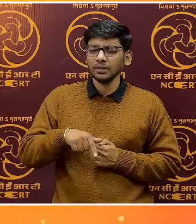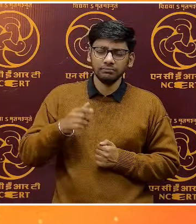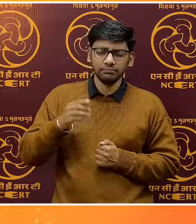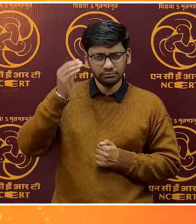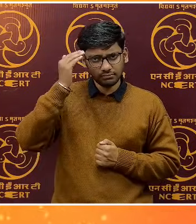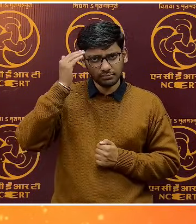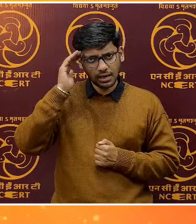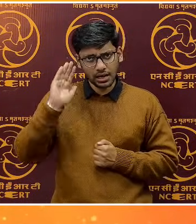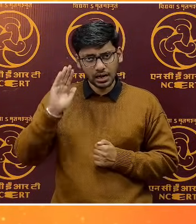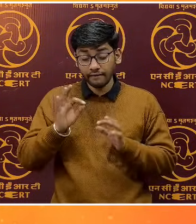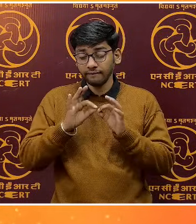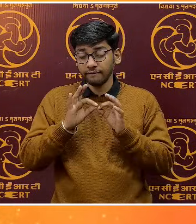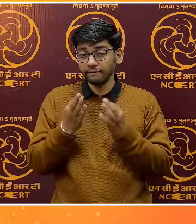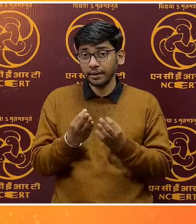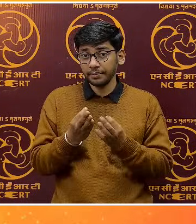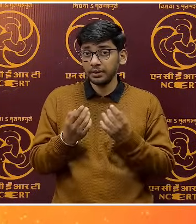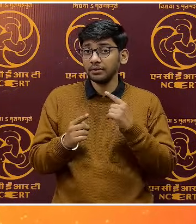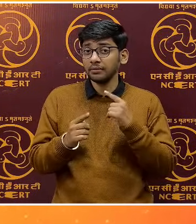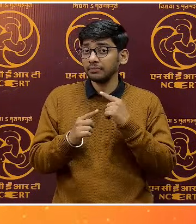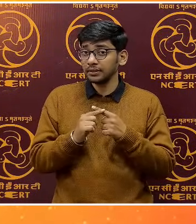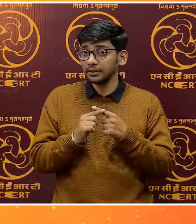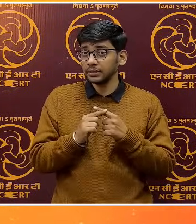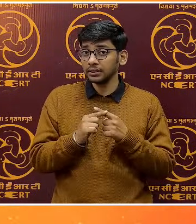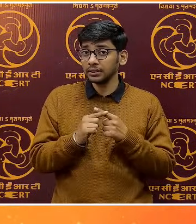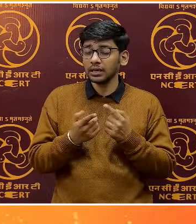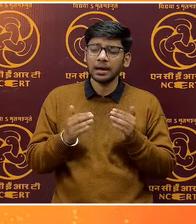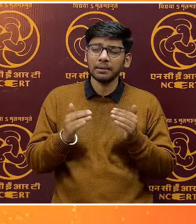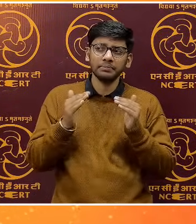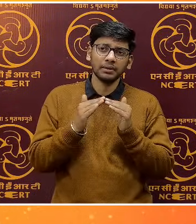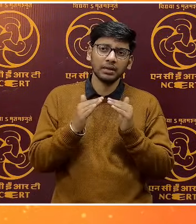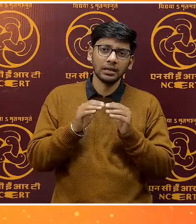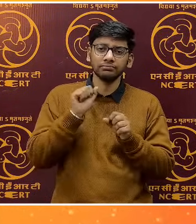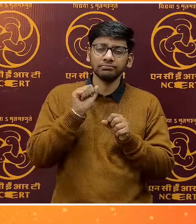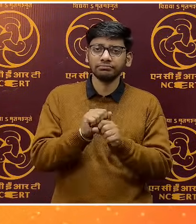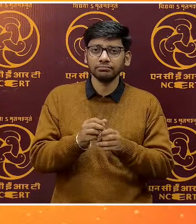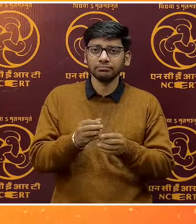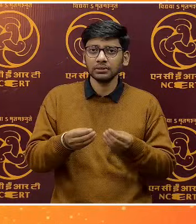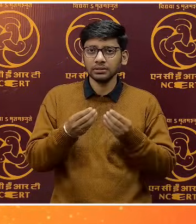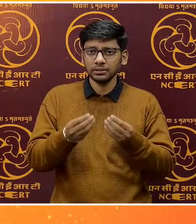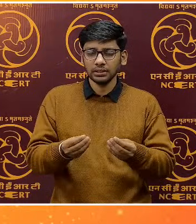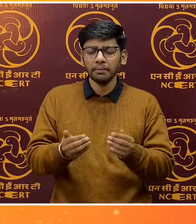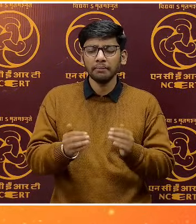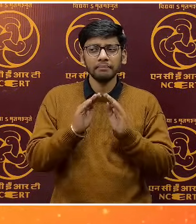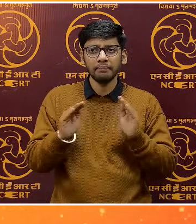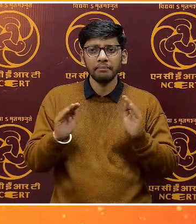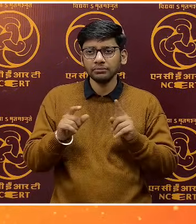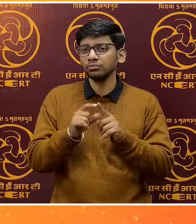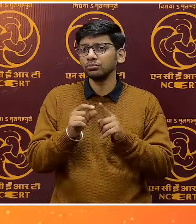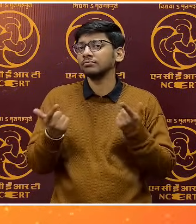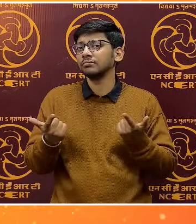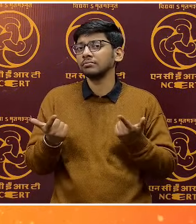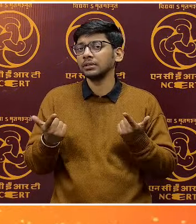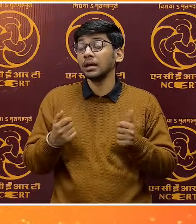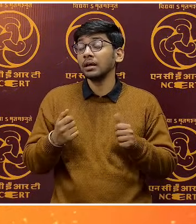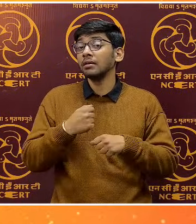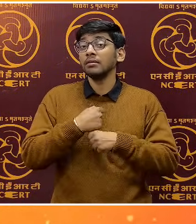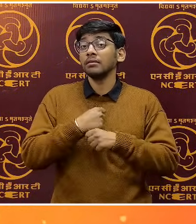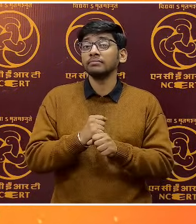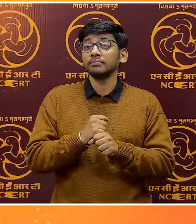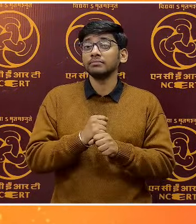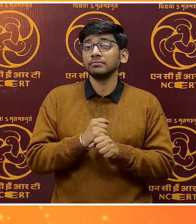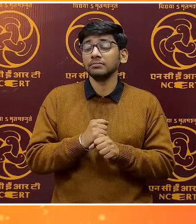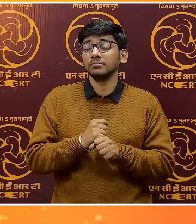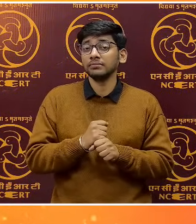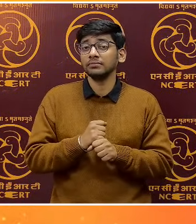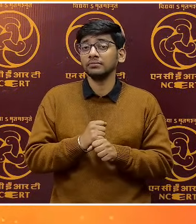the family also, right? So for the home assignment, what the students can do, they can make